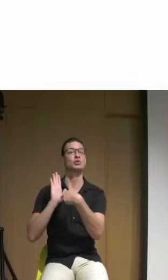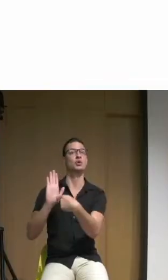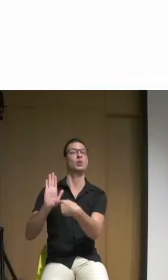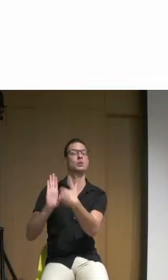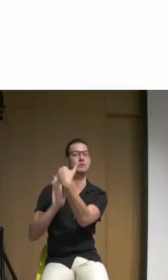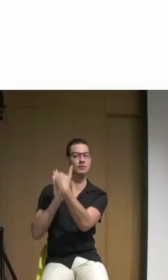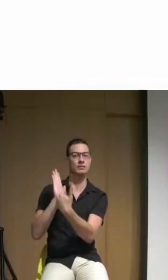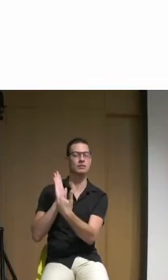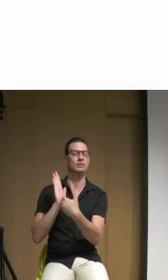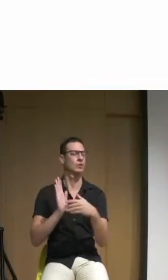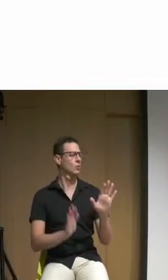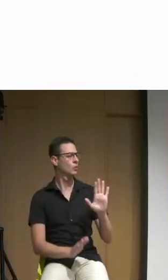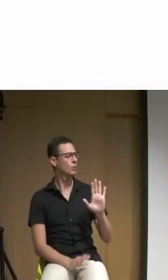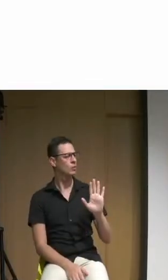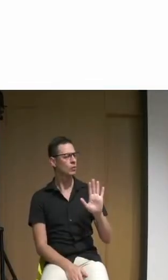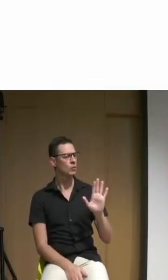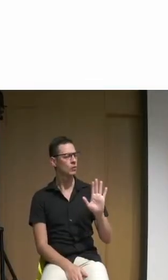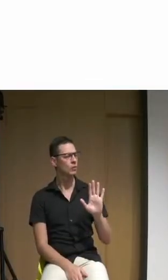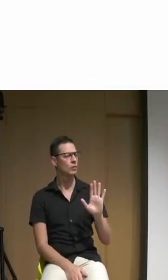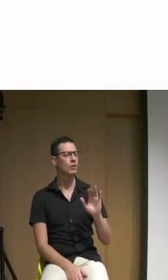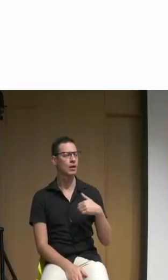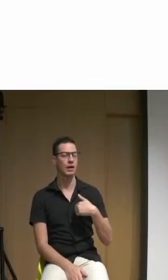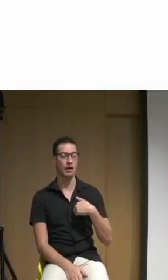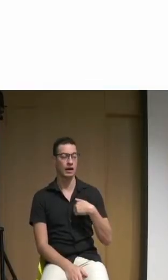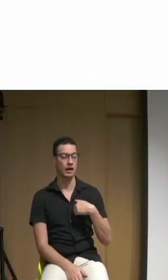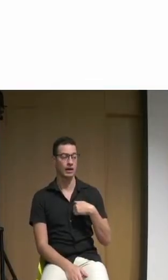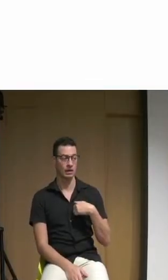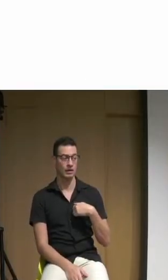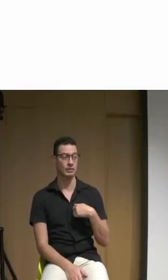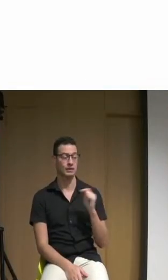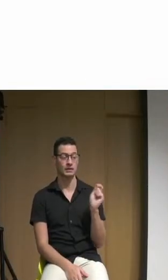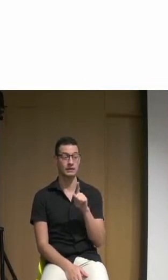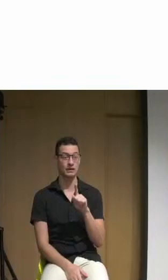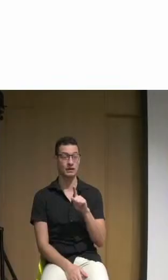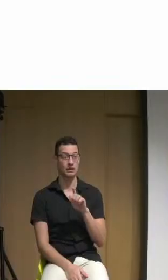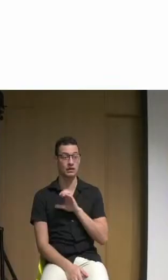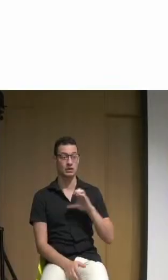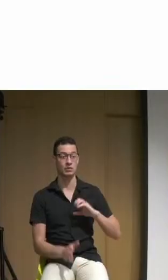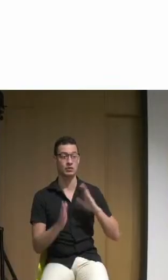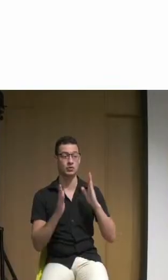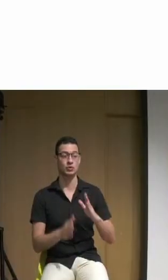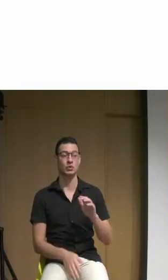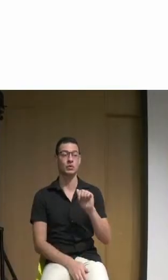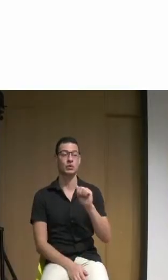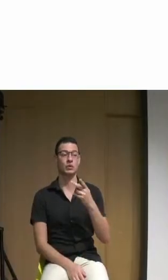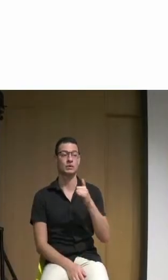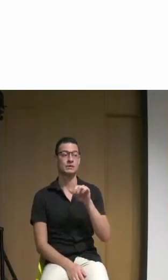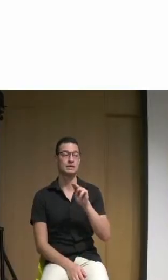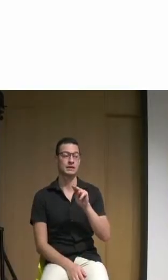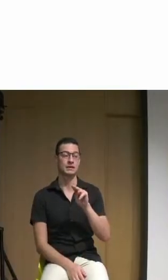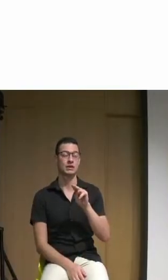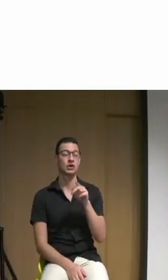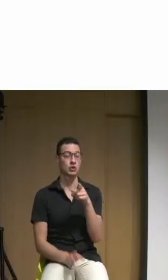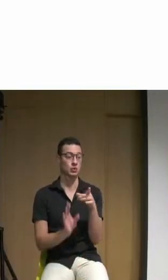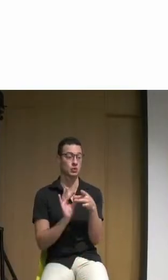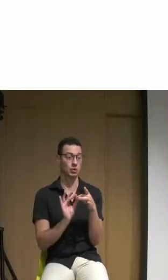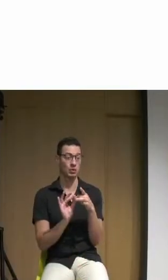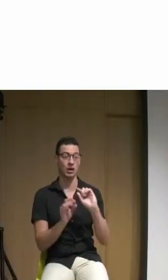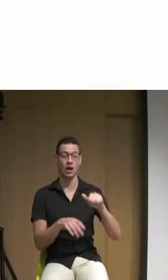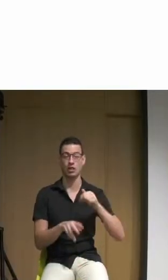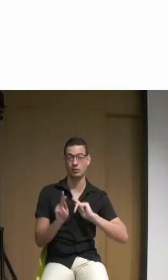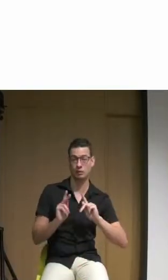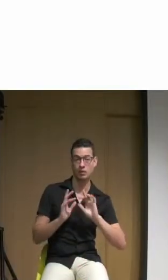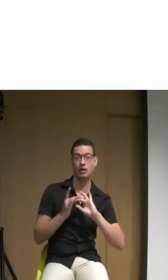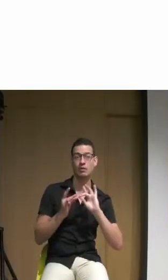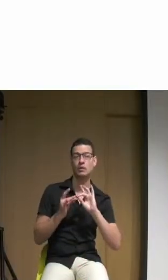asking. No. I'm saying, Commissioner Austin, that you are saying, or others are saying, that